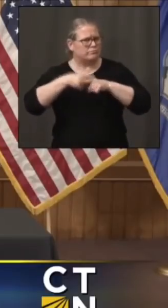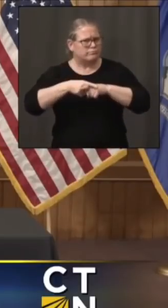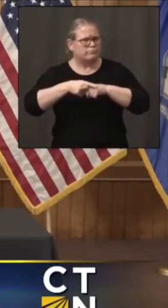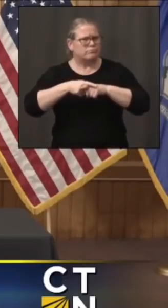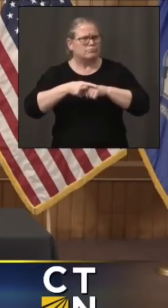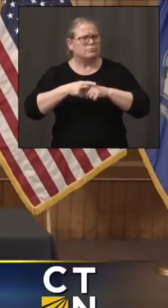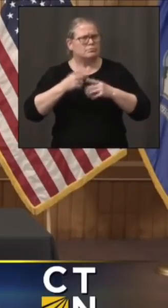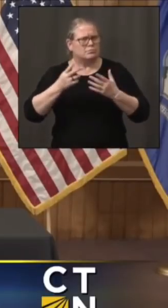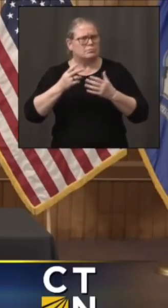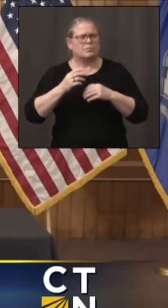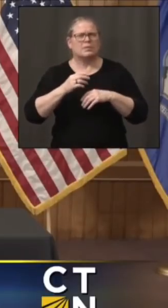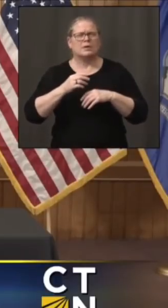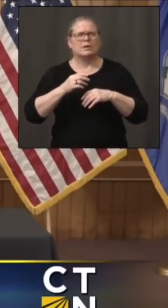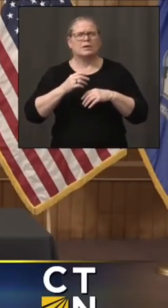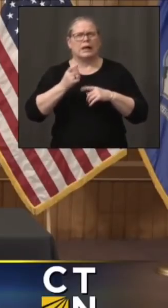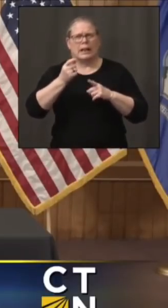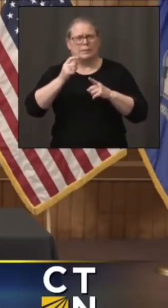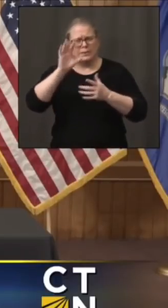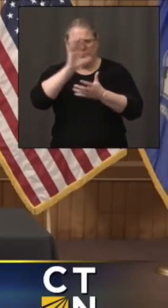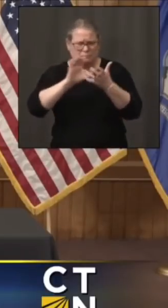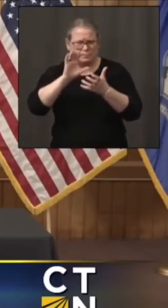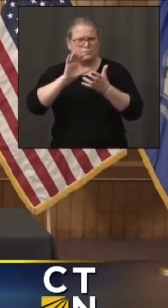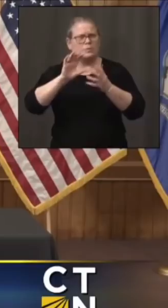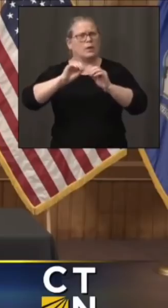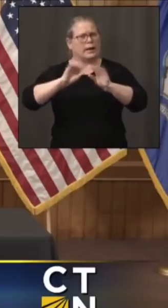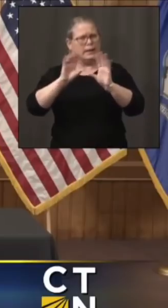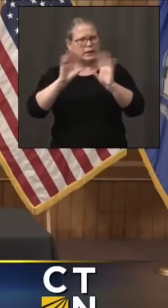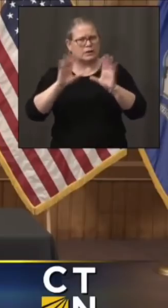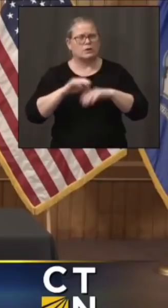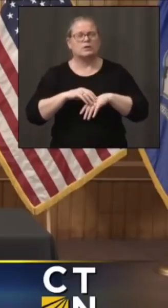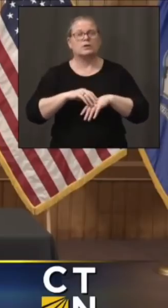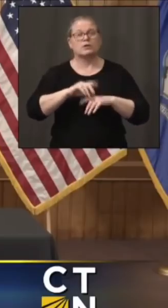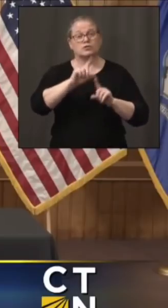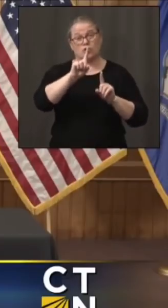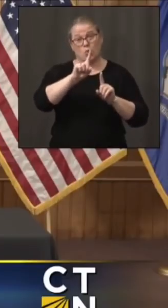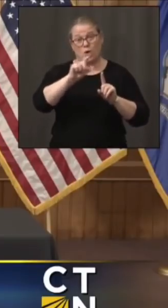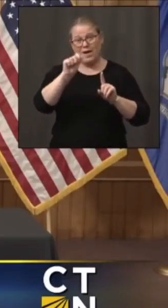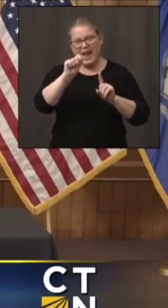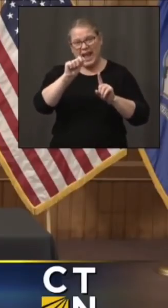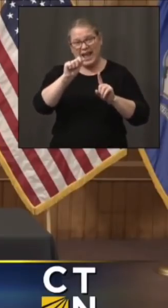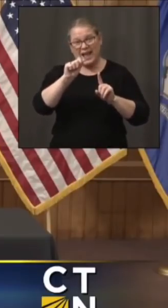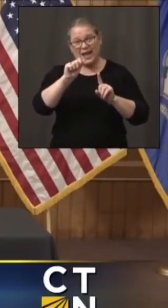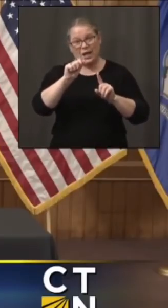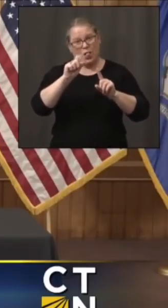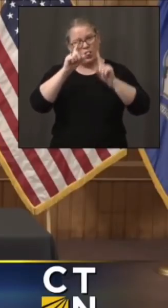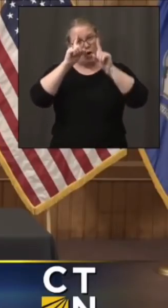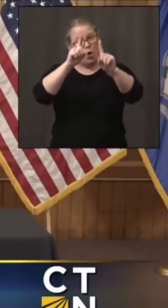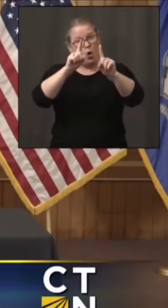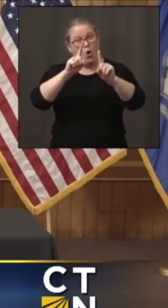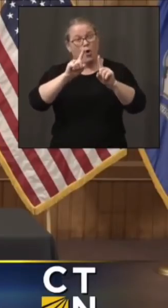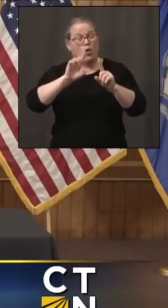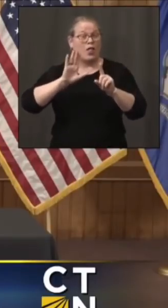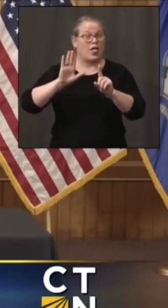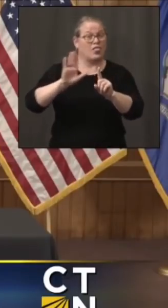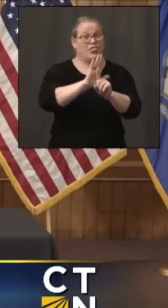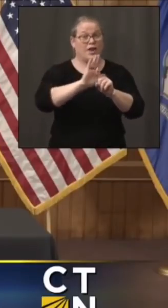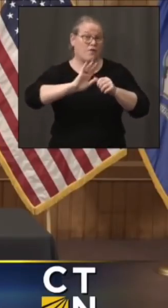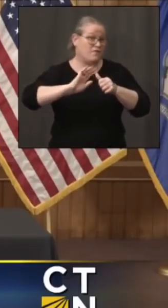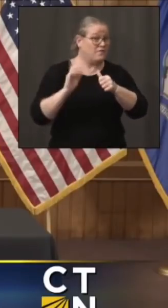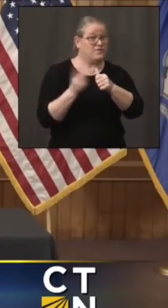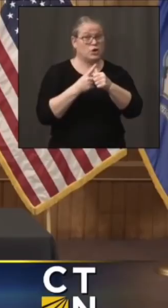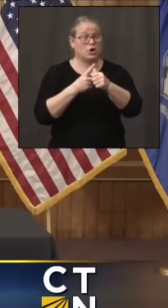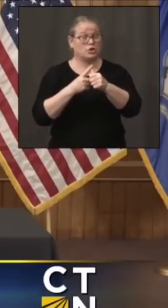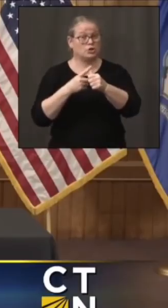to have everybody in phase 1A have their first dose administered by the end of January or have both